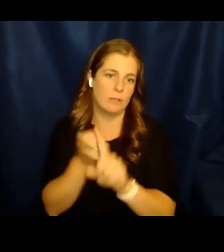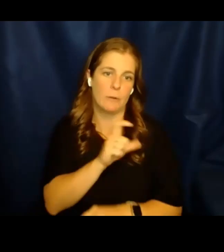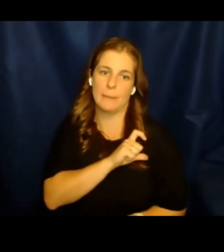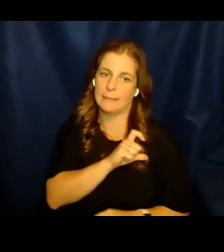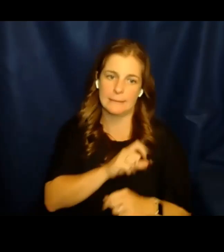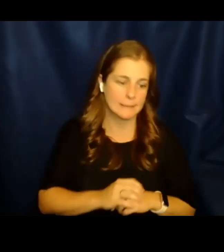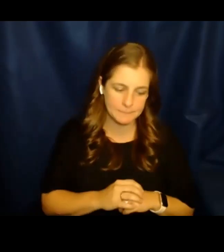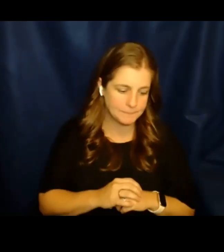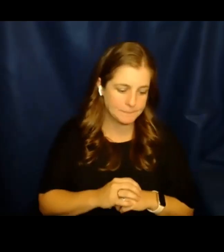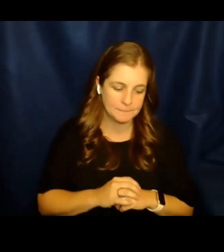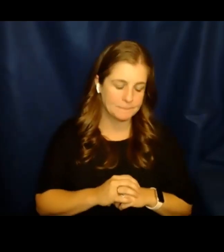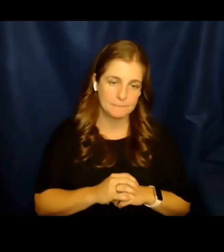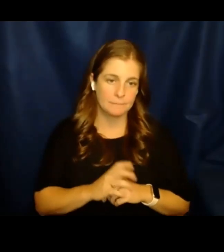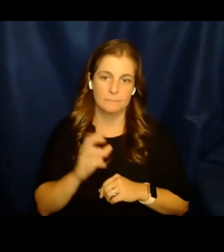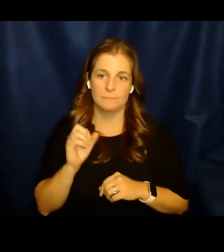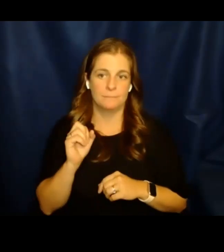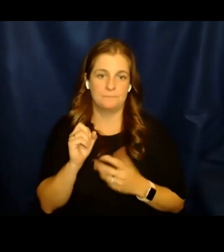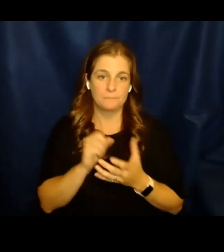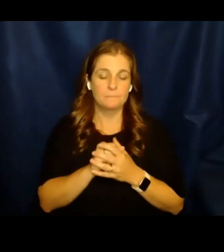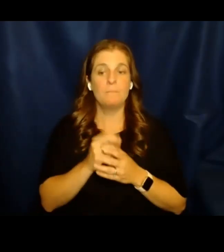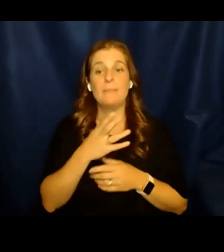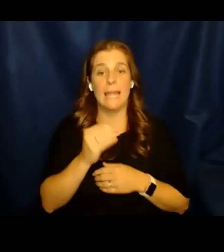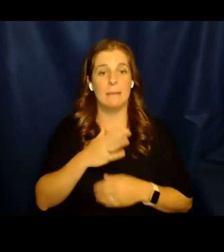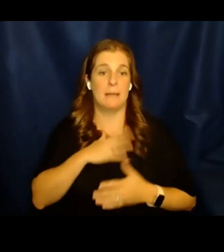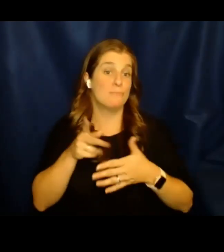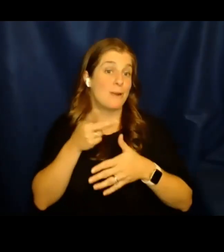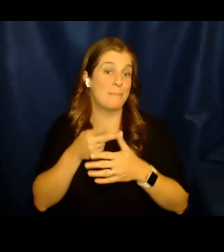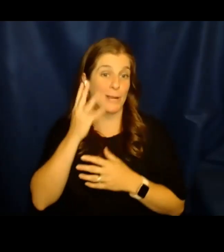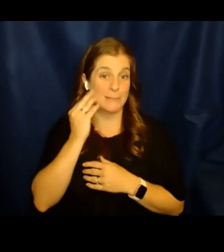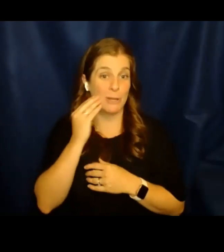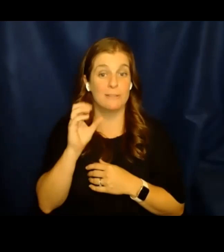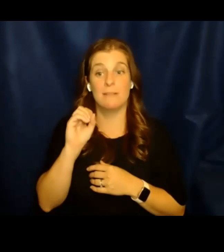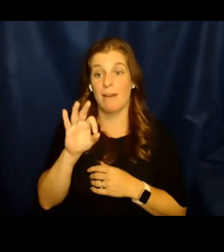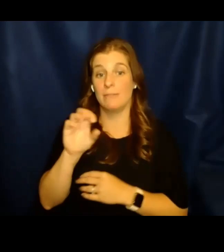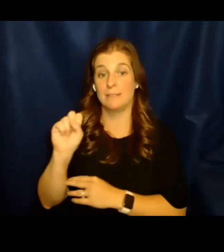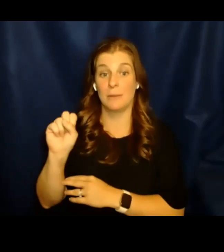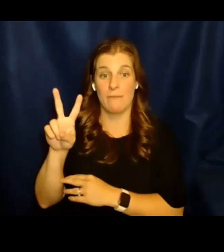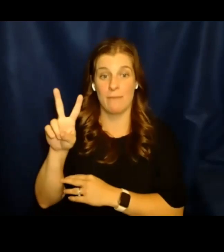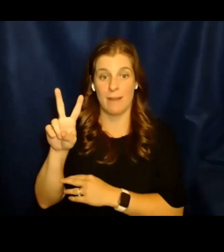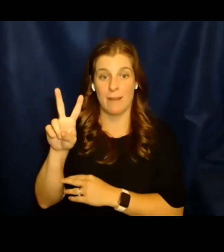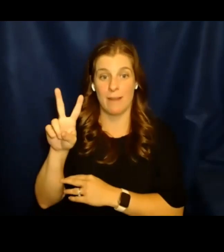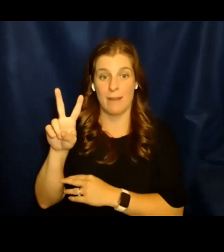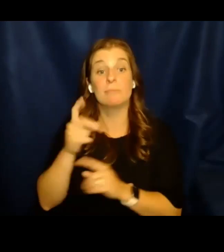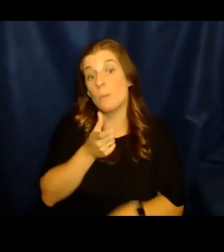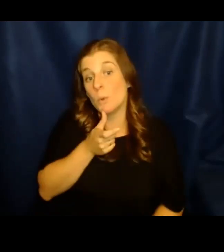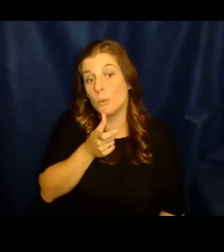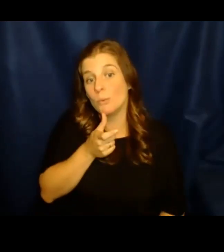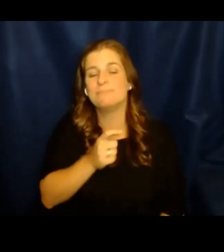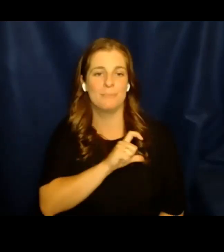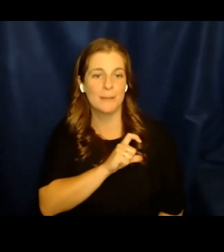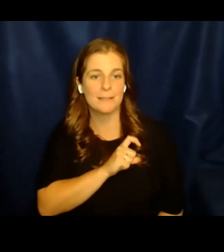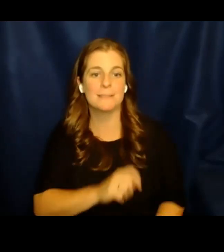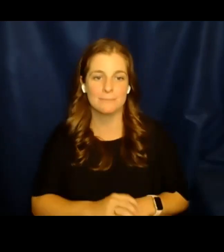advanced as places of safety, and whose primary experience of sexual violence came from police. I also come